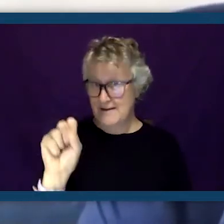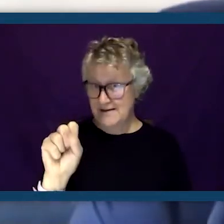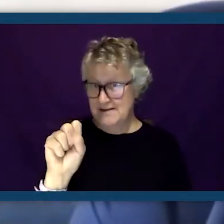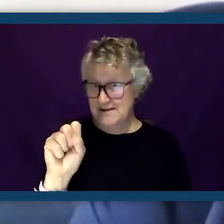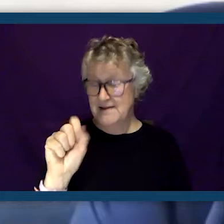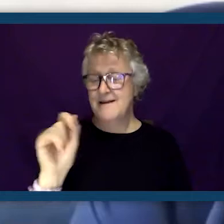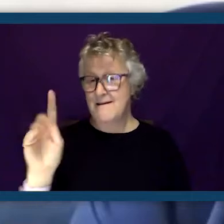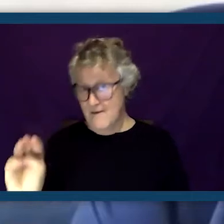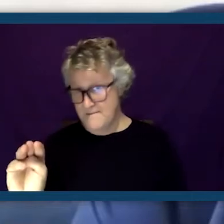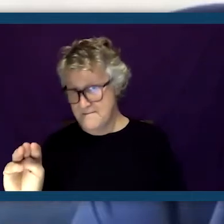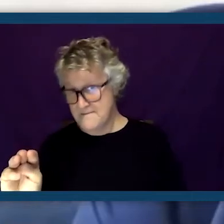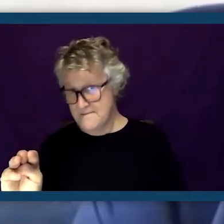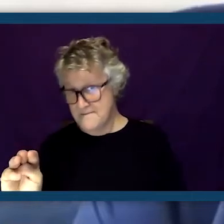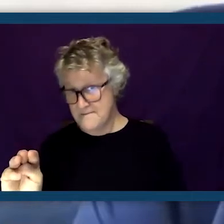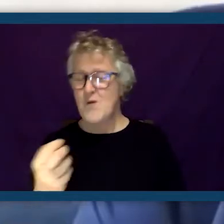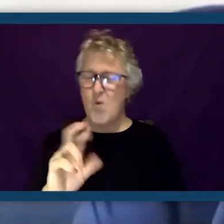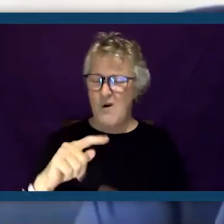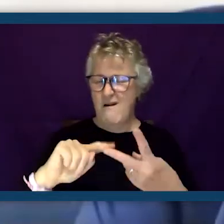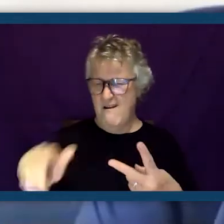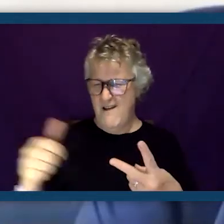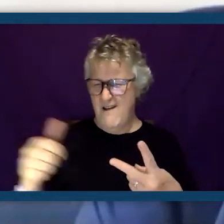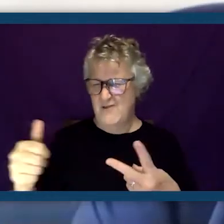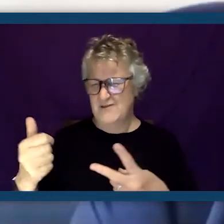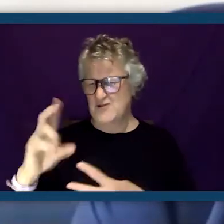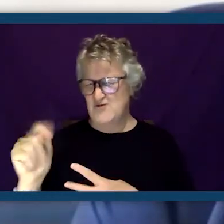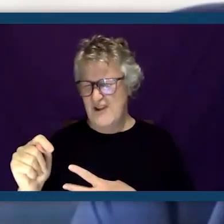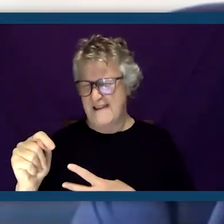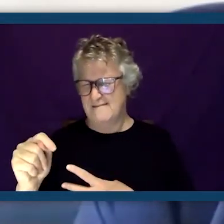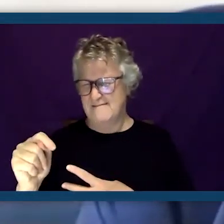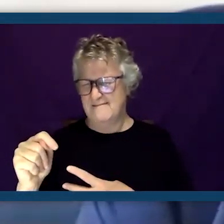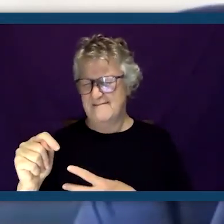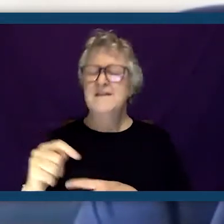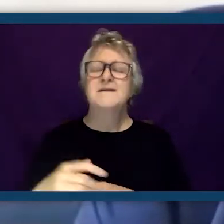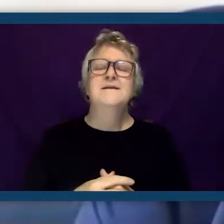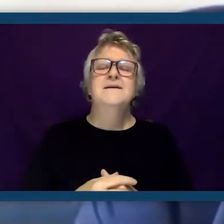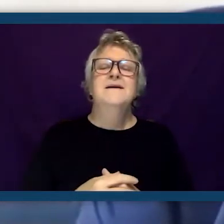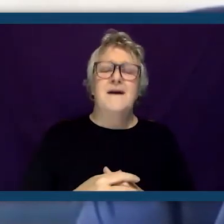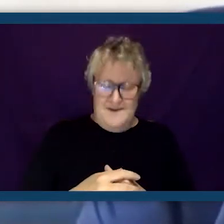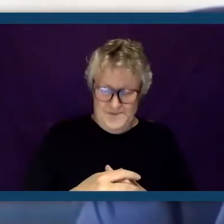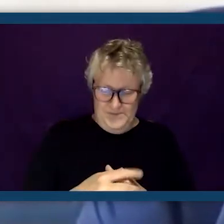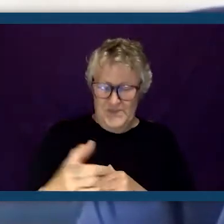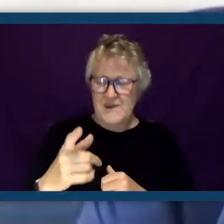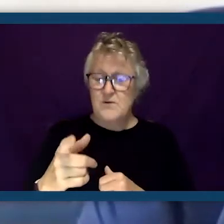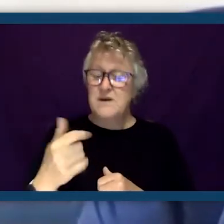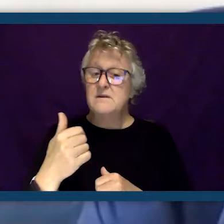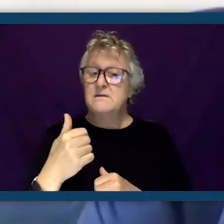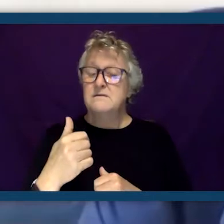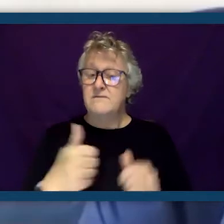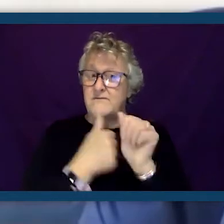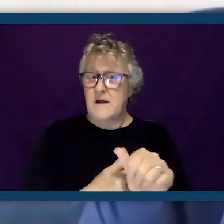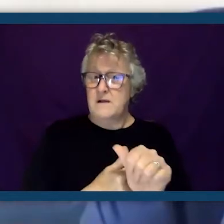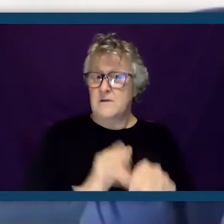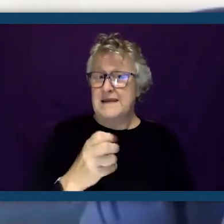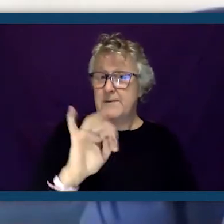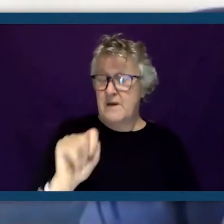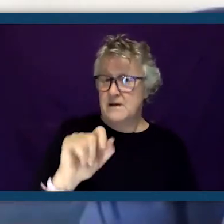www.apicaucus.com. We have an amazing leadership team under our chair, Deepa Sharma, who is the national co-chair for